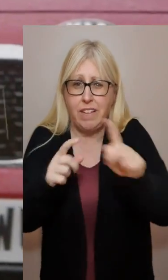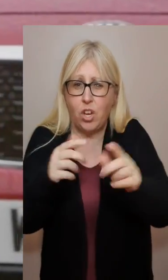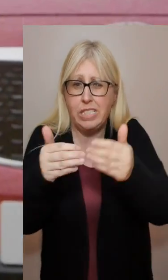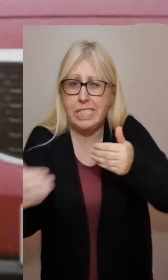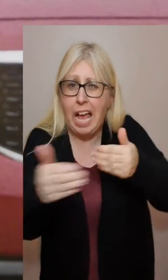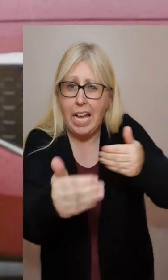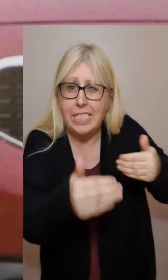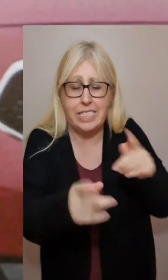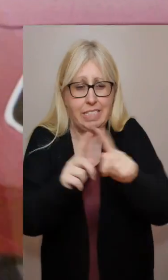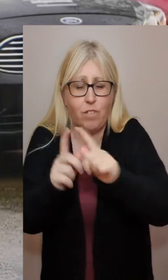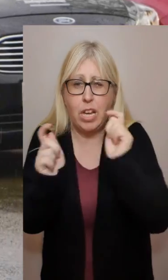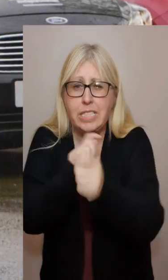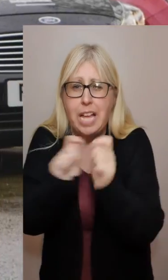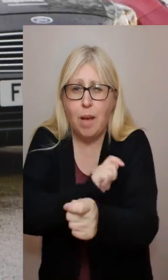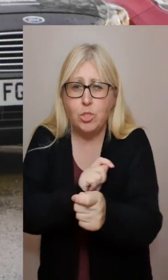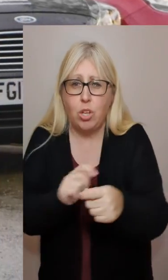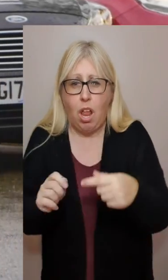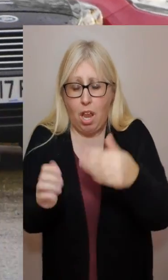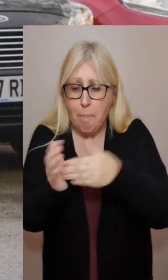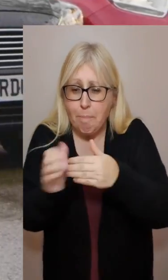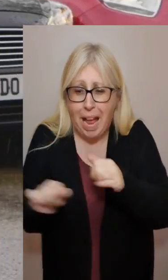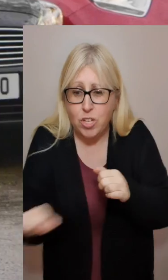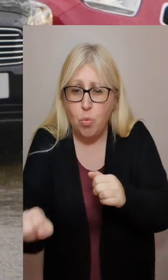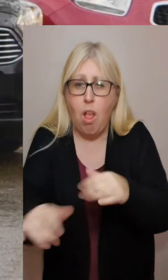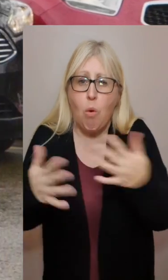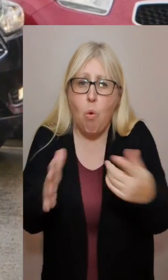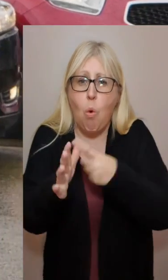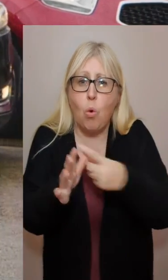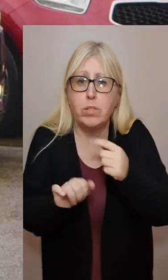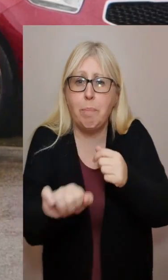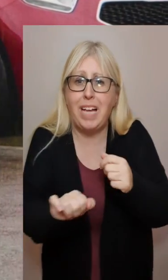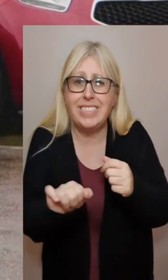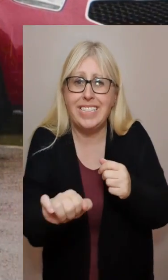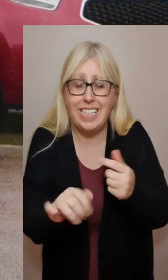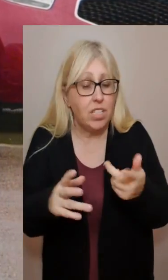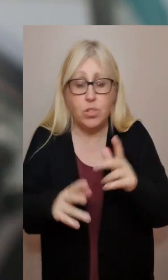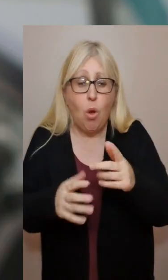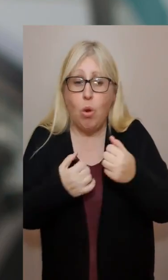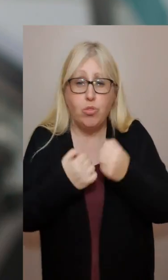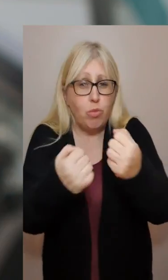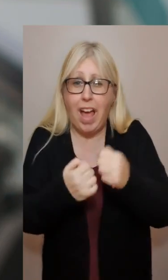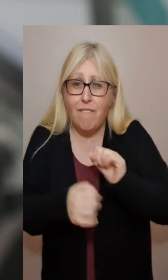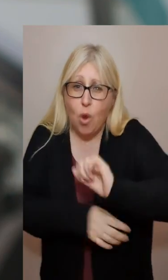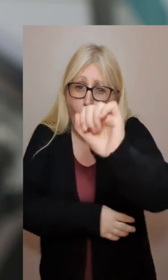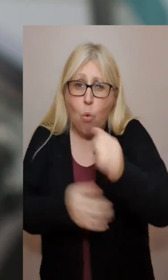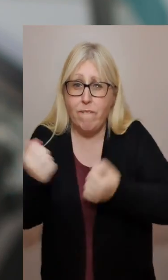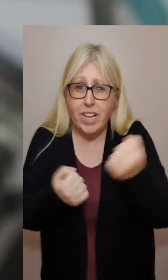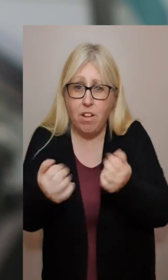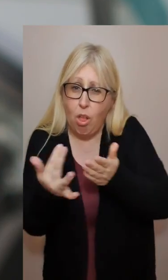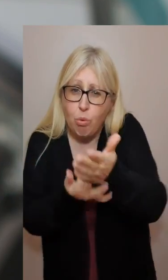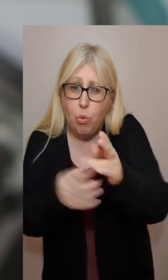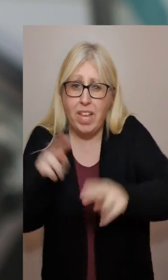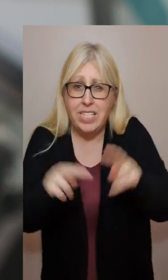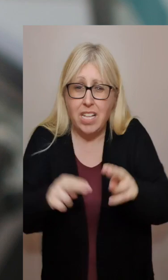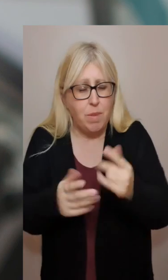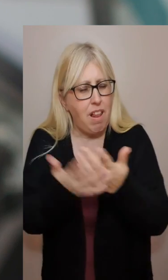different adaptations, also manual and automatic. So even though you don't drive your own vehicle during your assessment, there's lots of